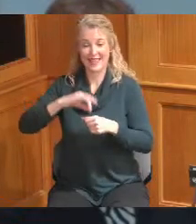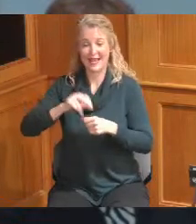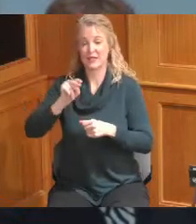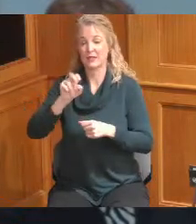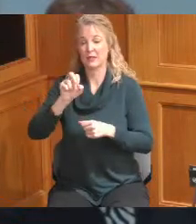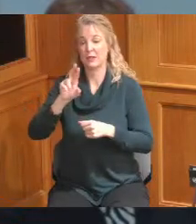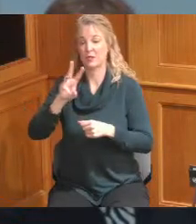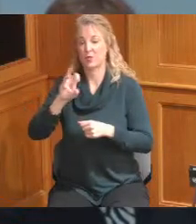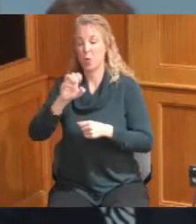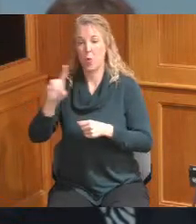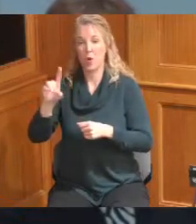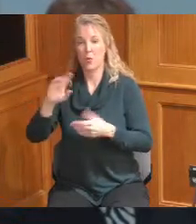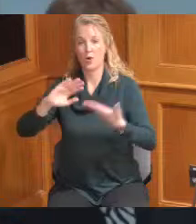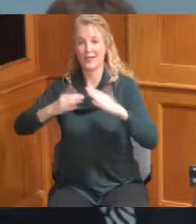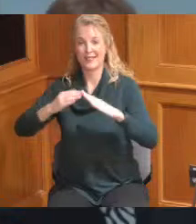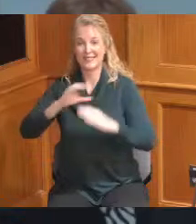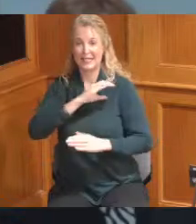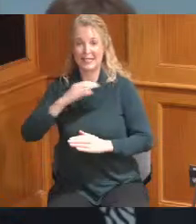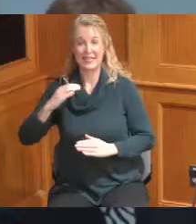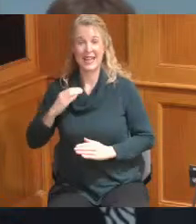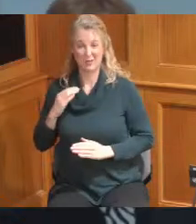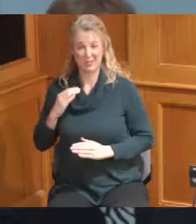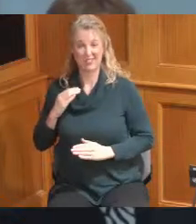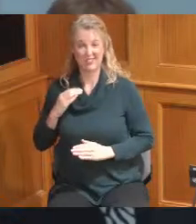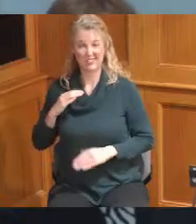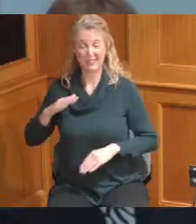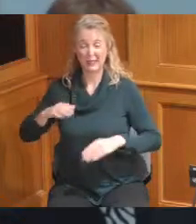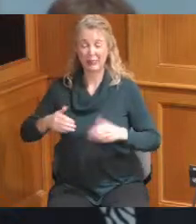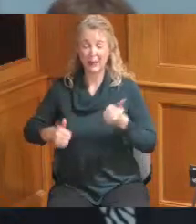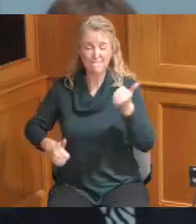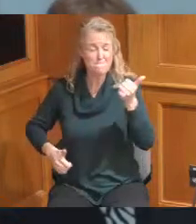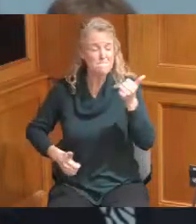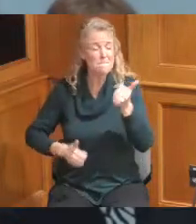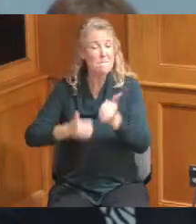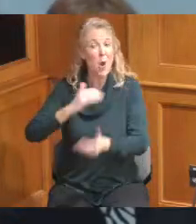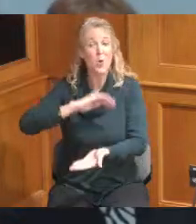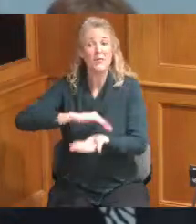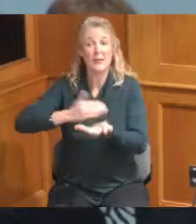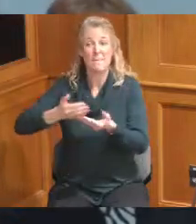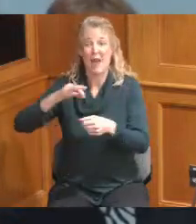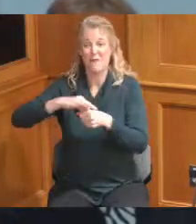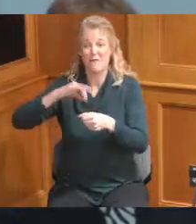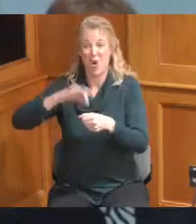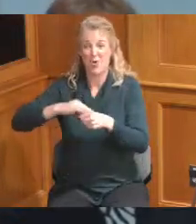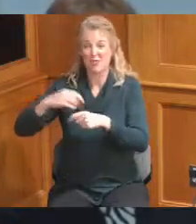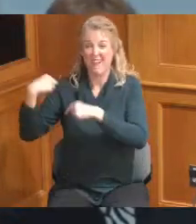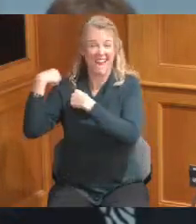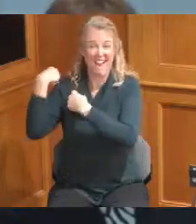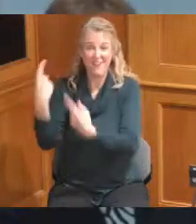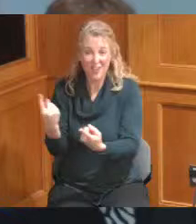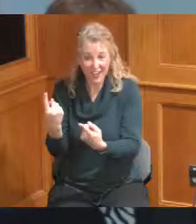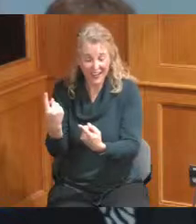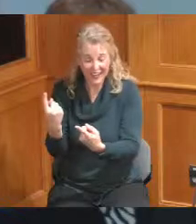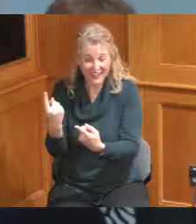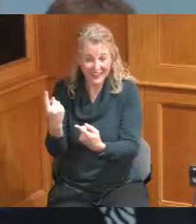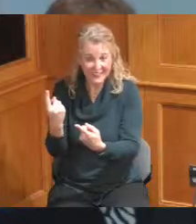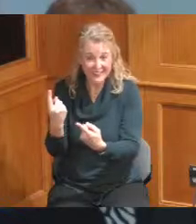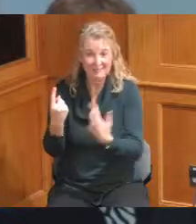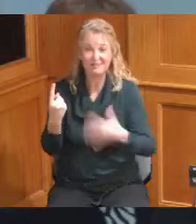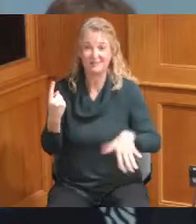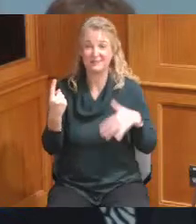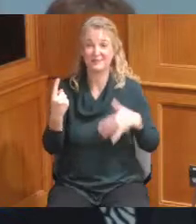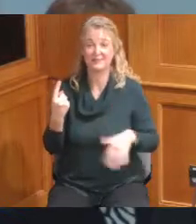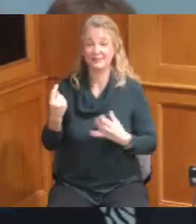Norwood City Council at large, receiving the highest votes in the city's history.